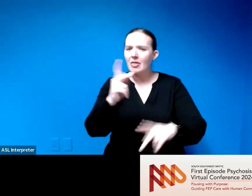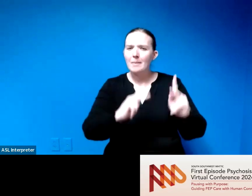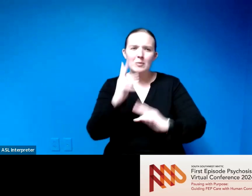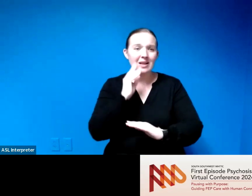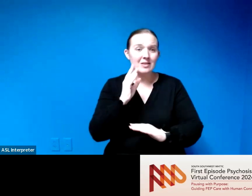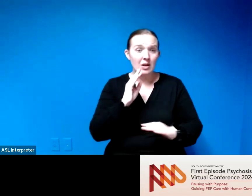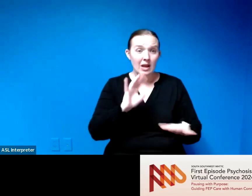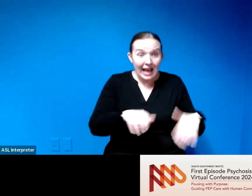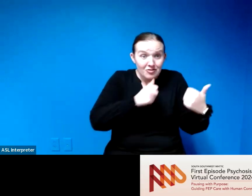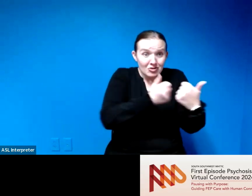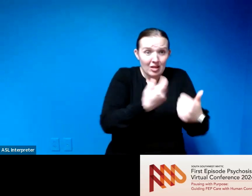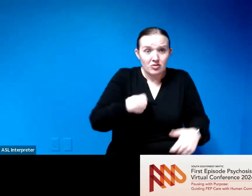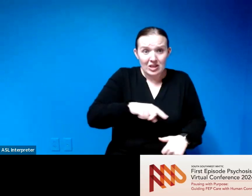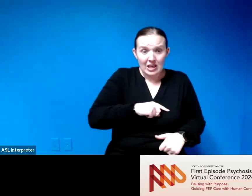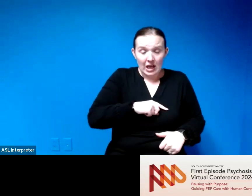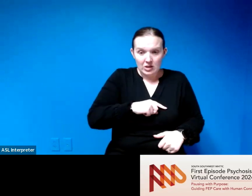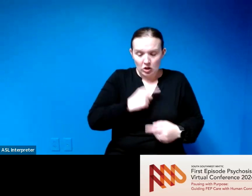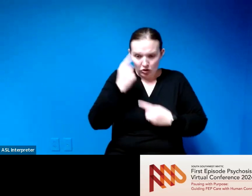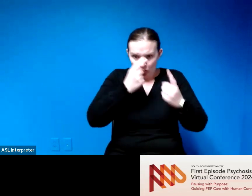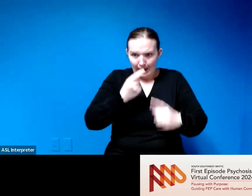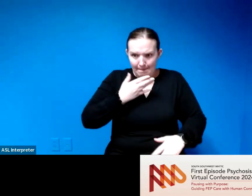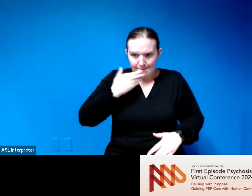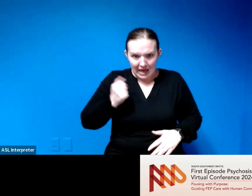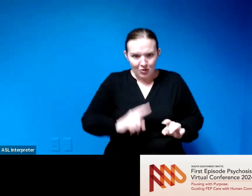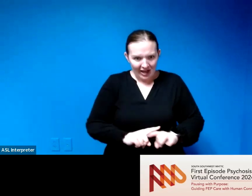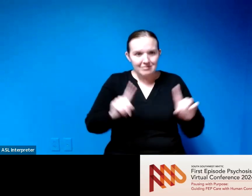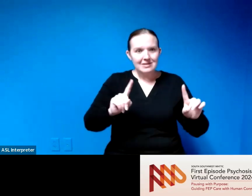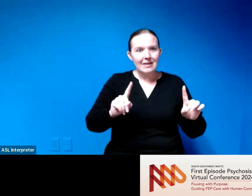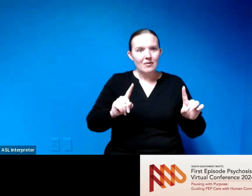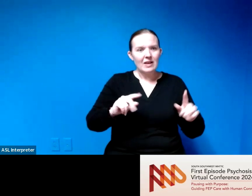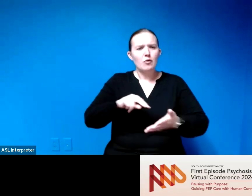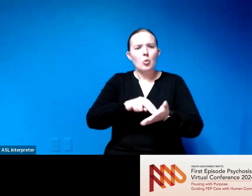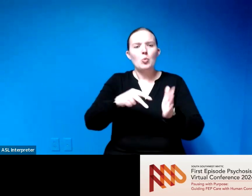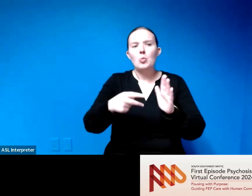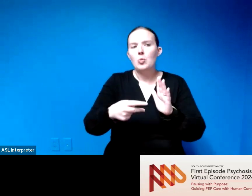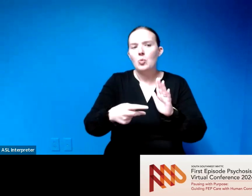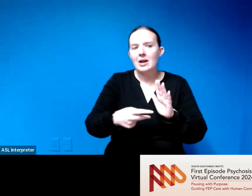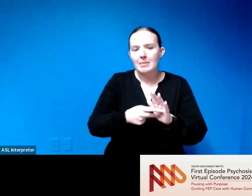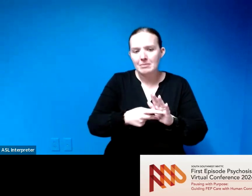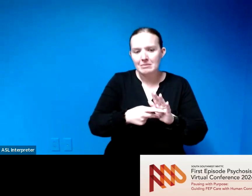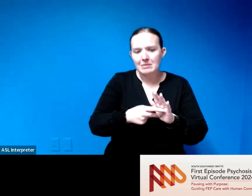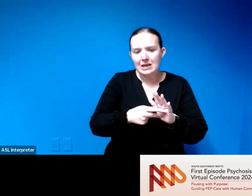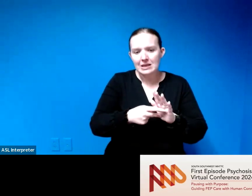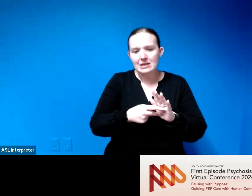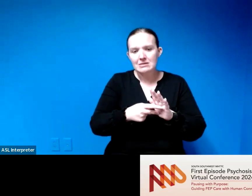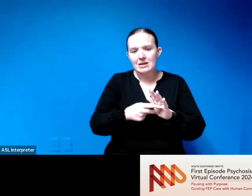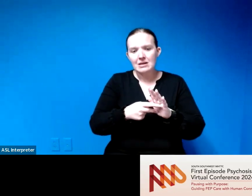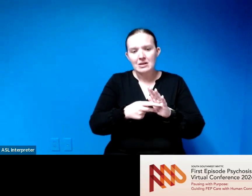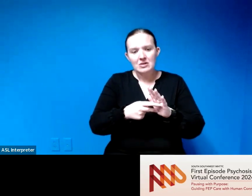challenging us to think better and differently about what it means to support them in their journey.